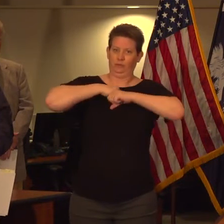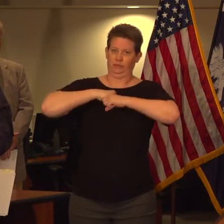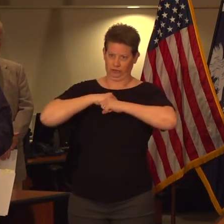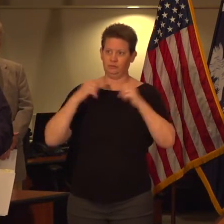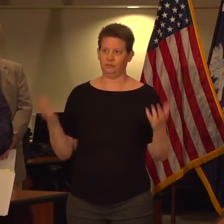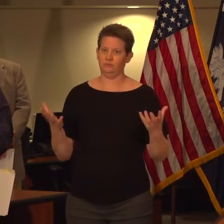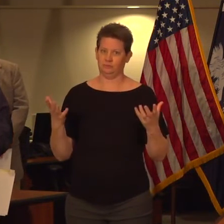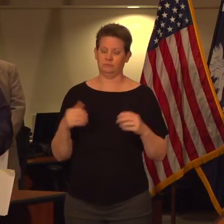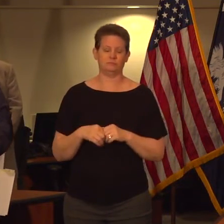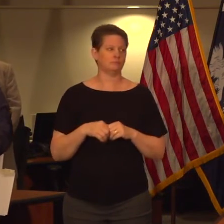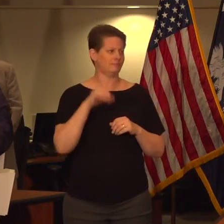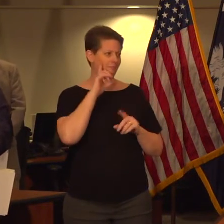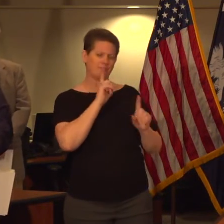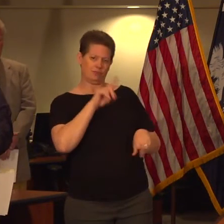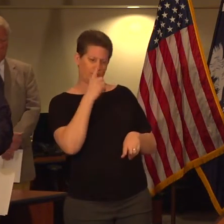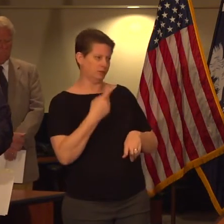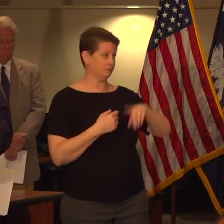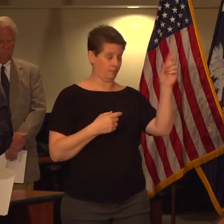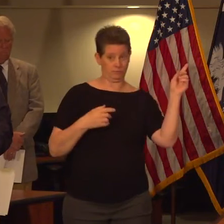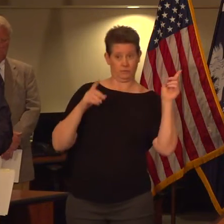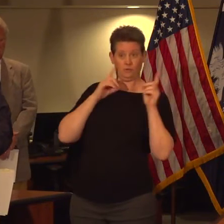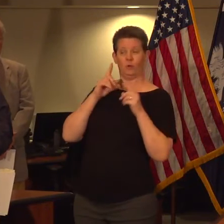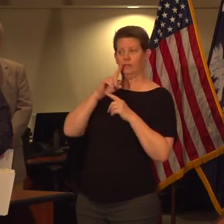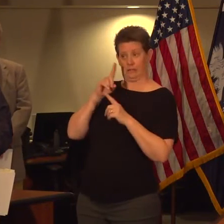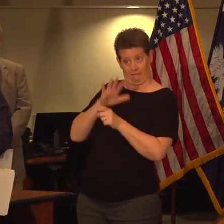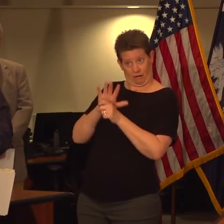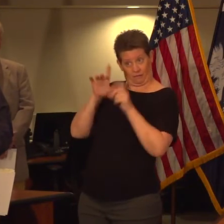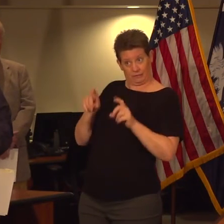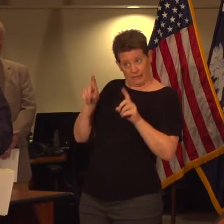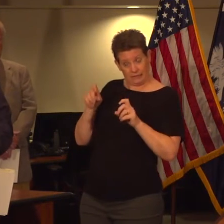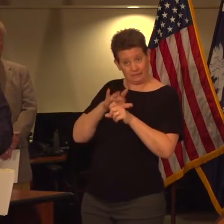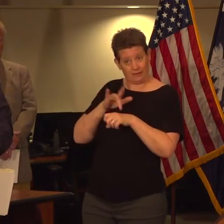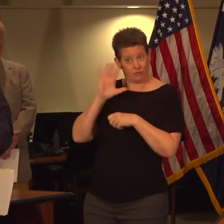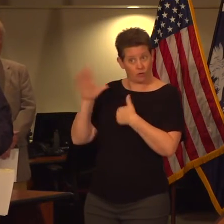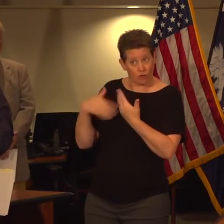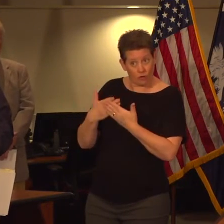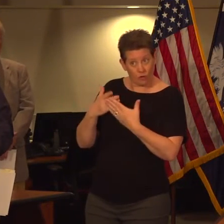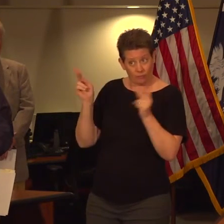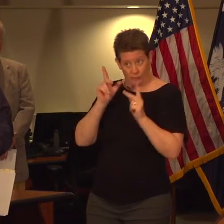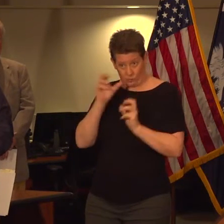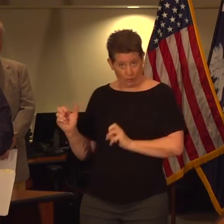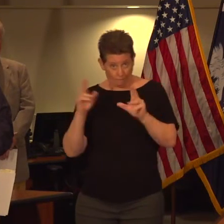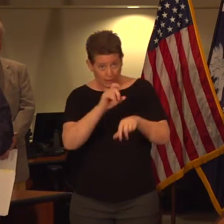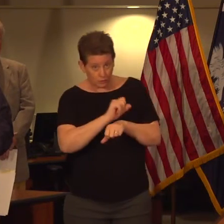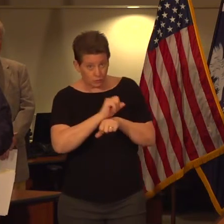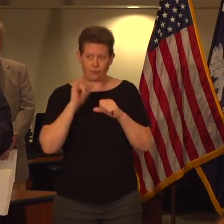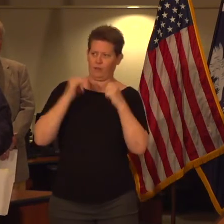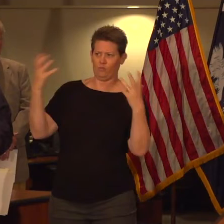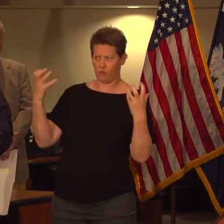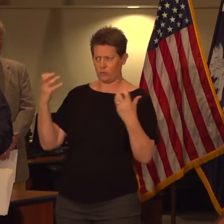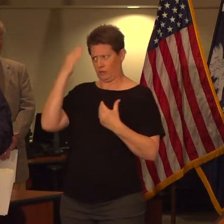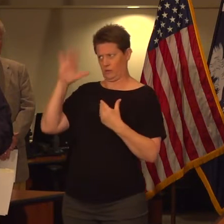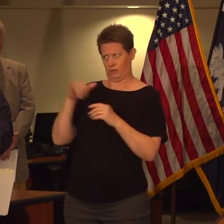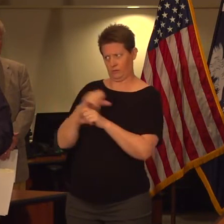question. You had Is there adequate testing then available to test every employee that wants to get a test in this state so they